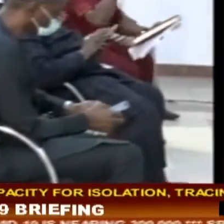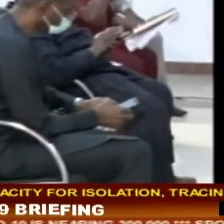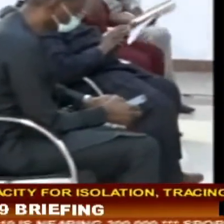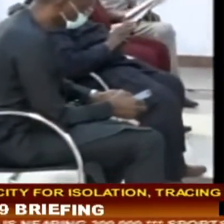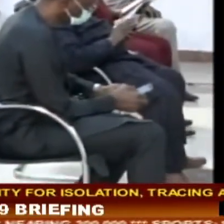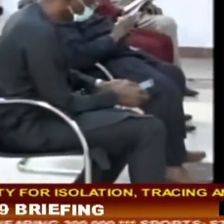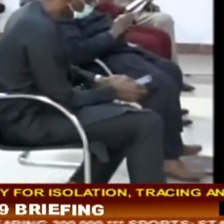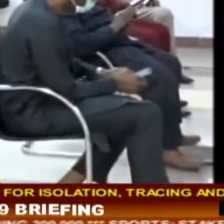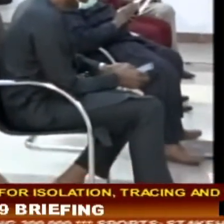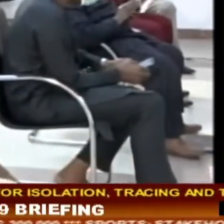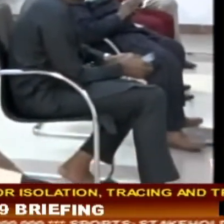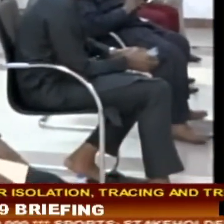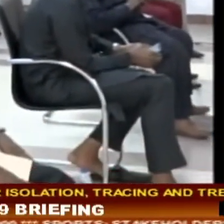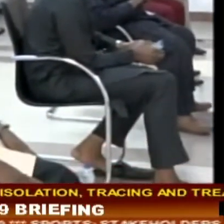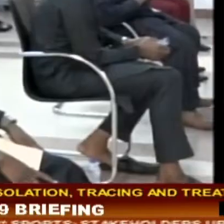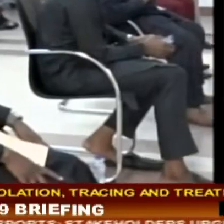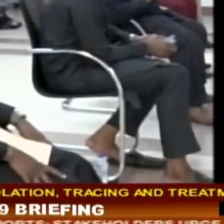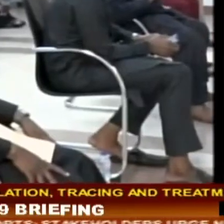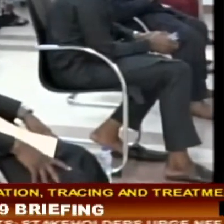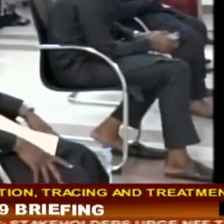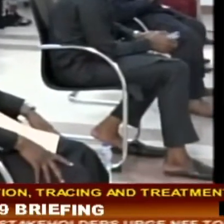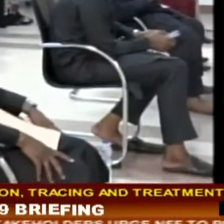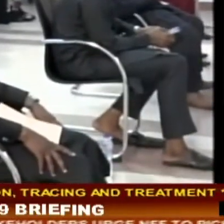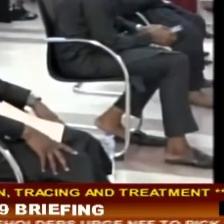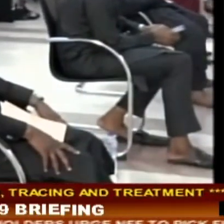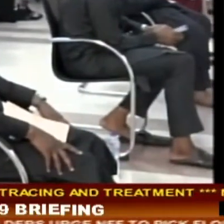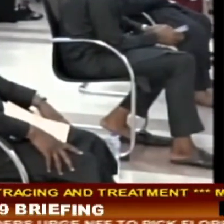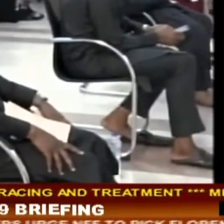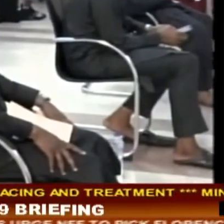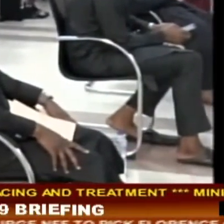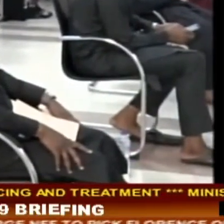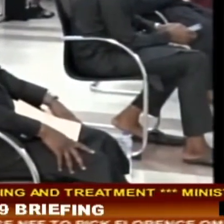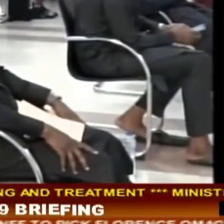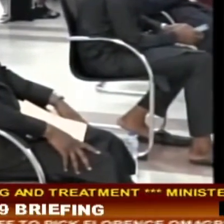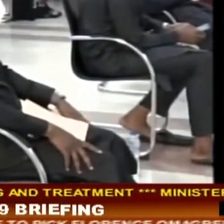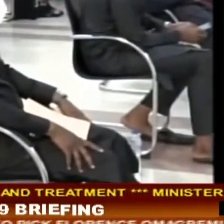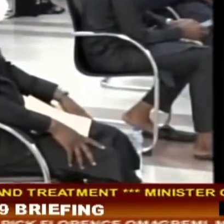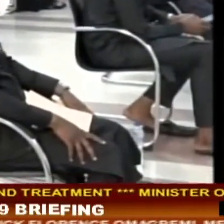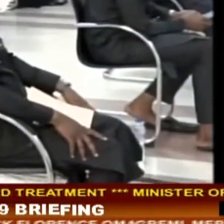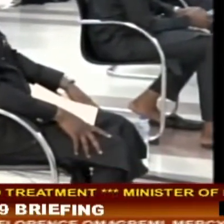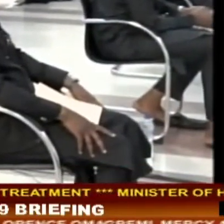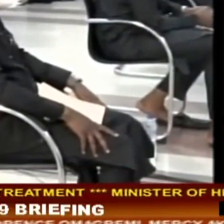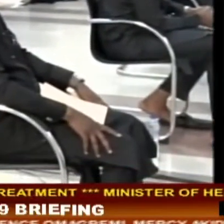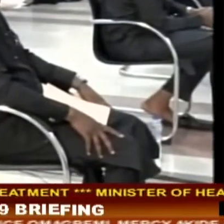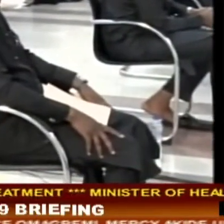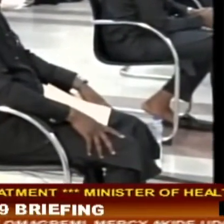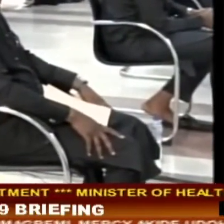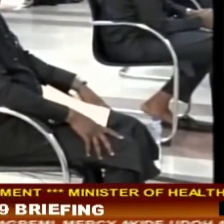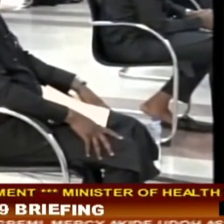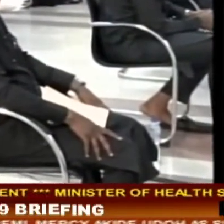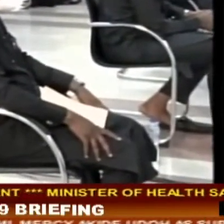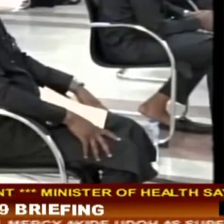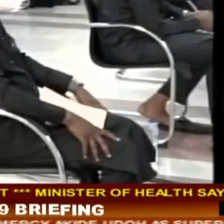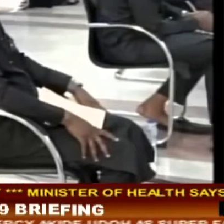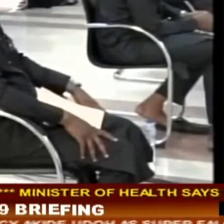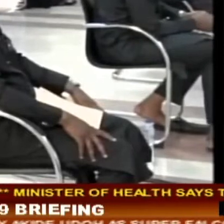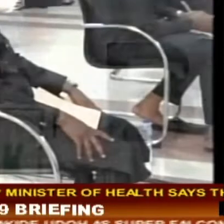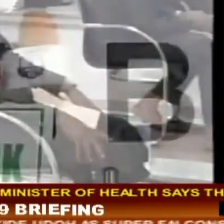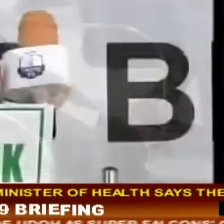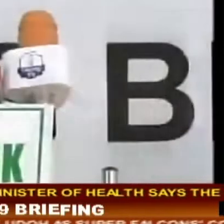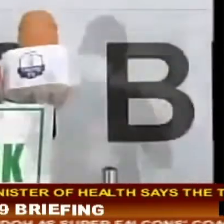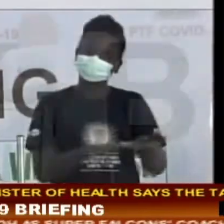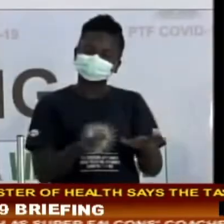thank you uh the first question that came H regards the deaths in Cano well I